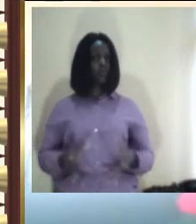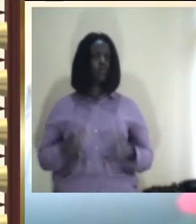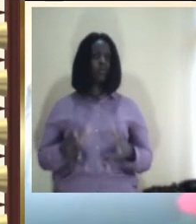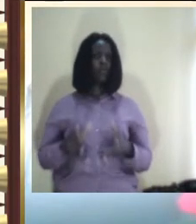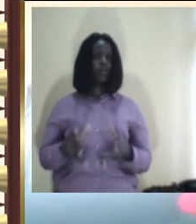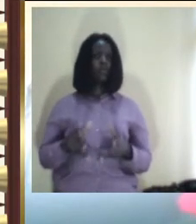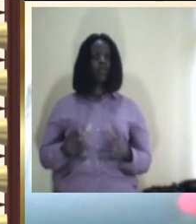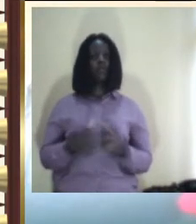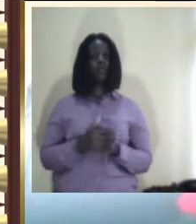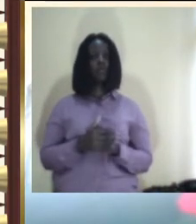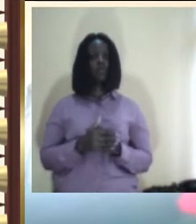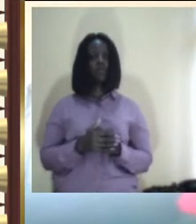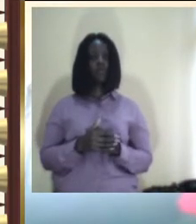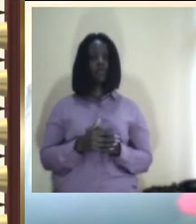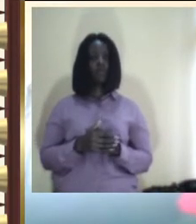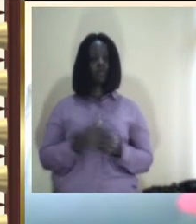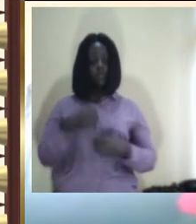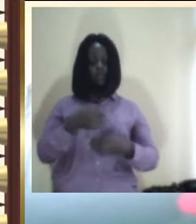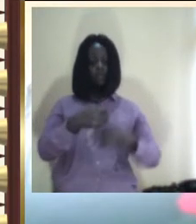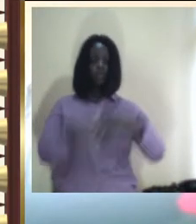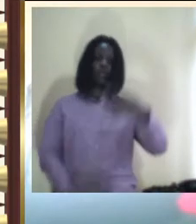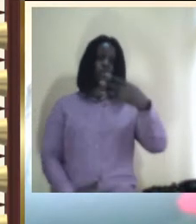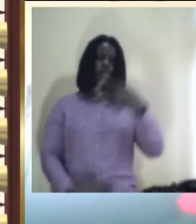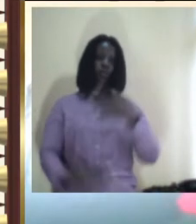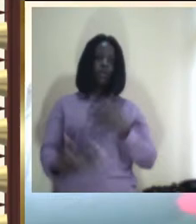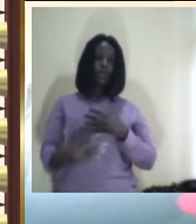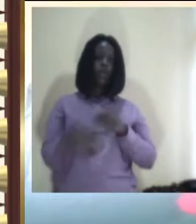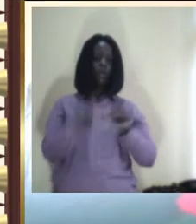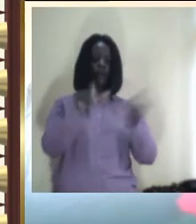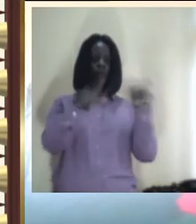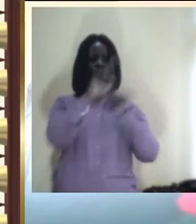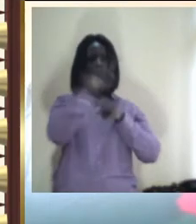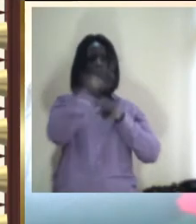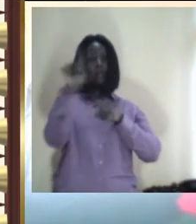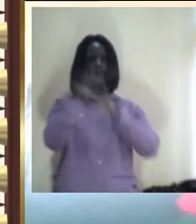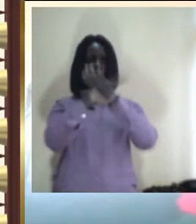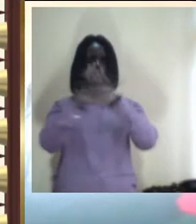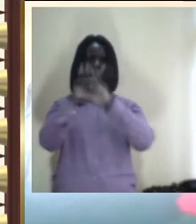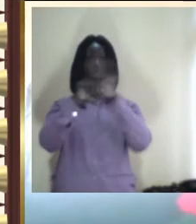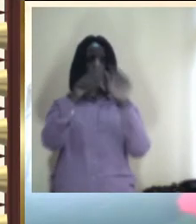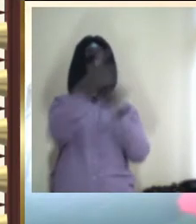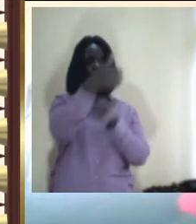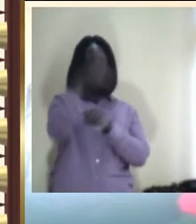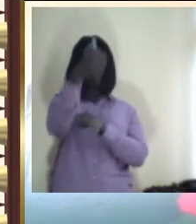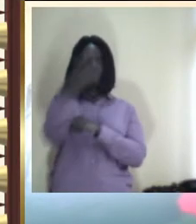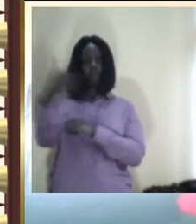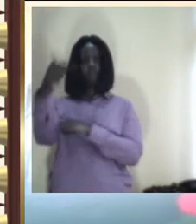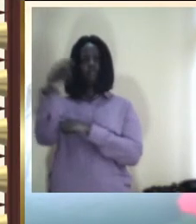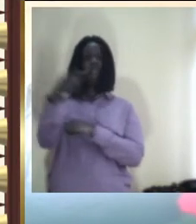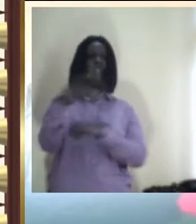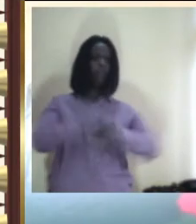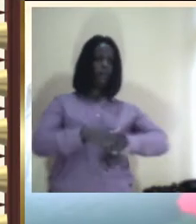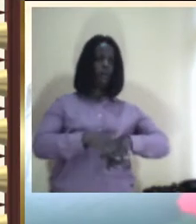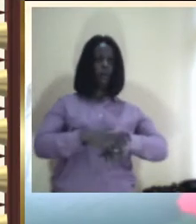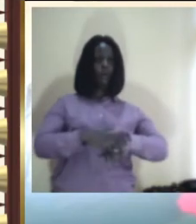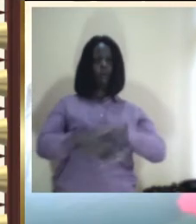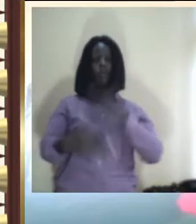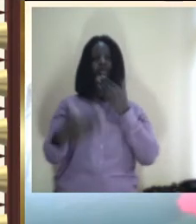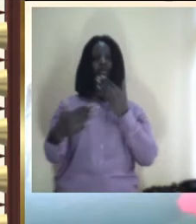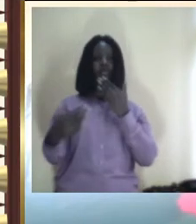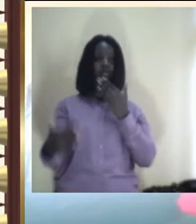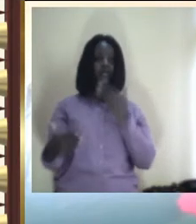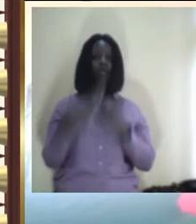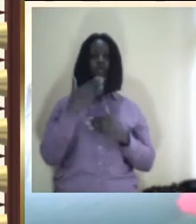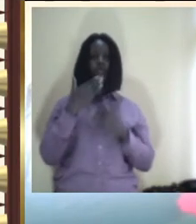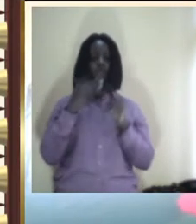and all the champion of district that they have been giving us. But also beyond that, I want to thank